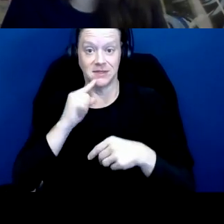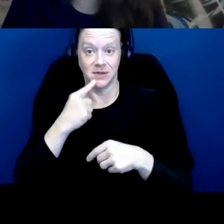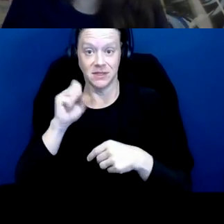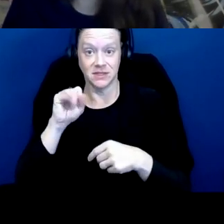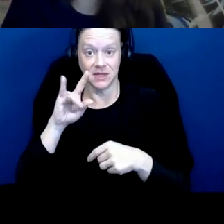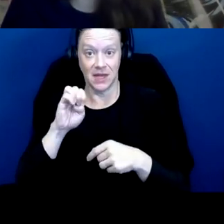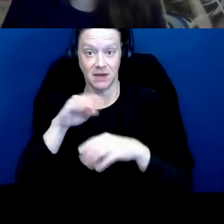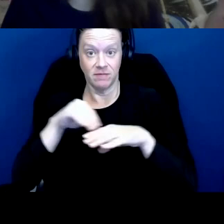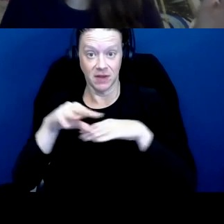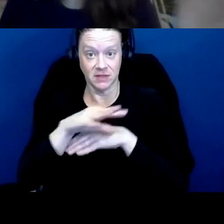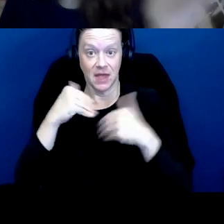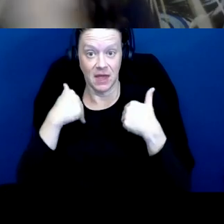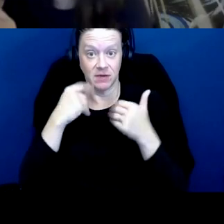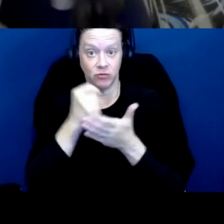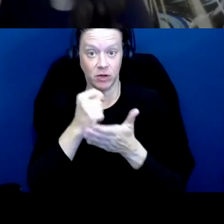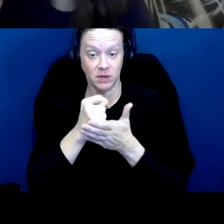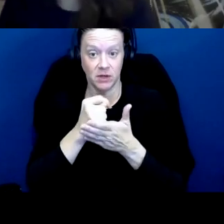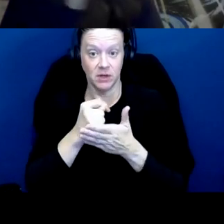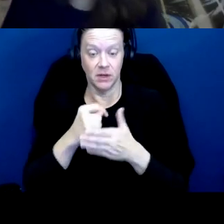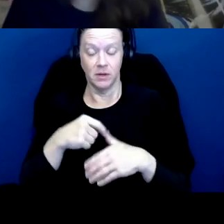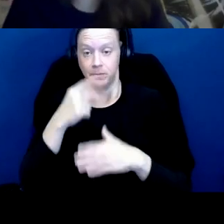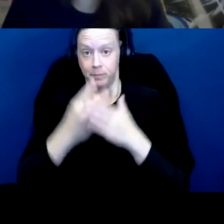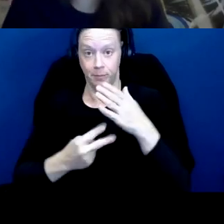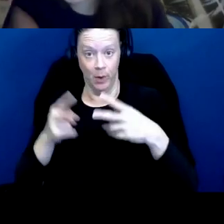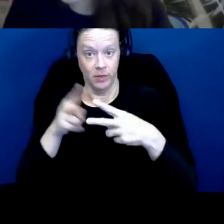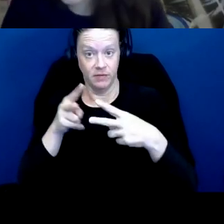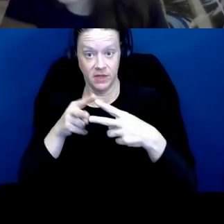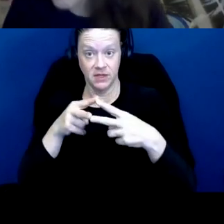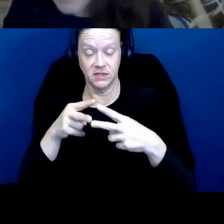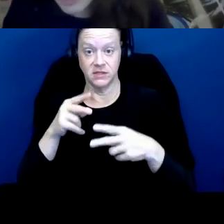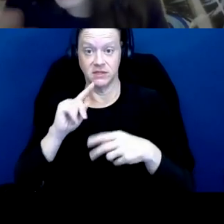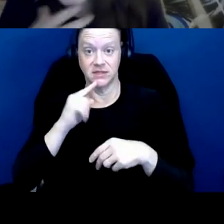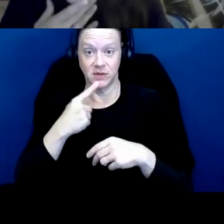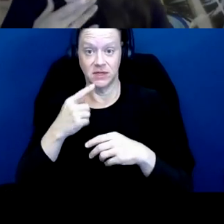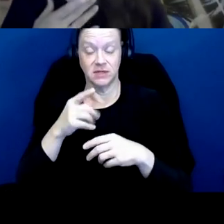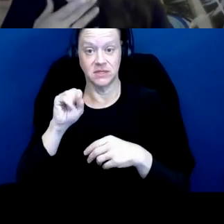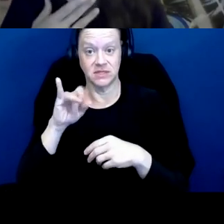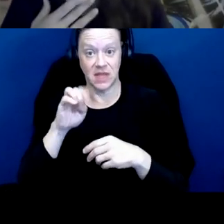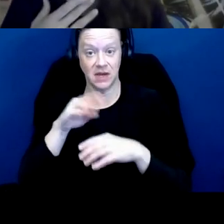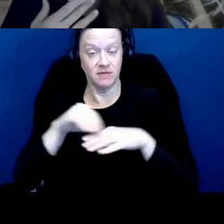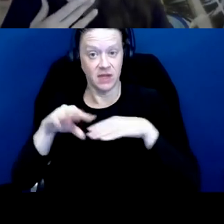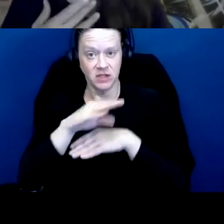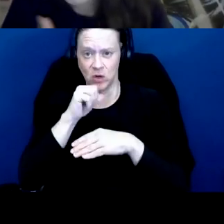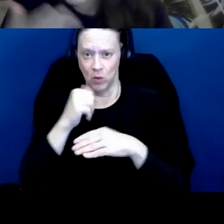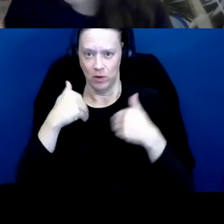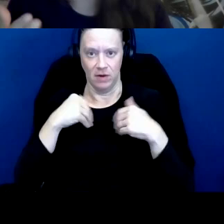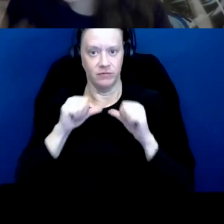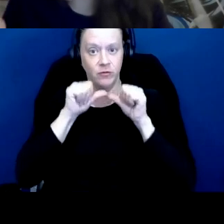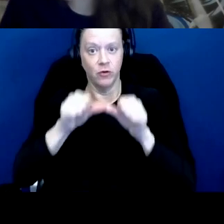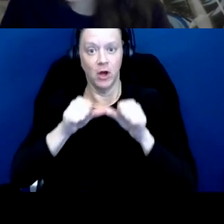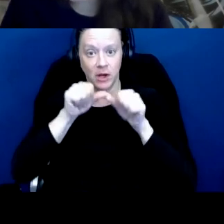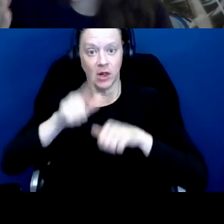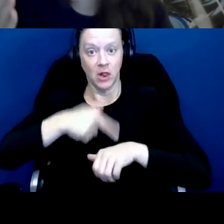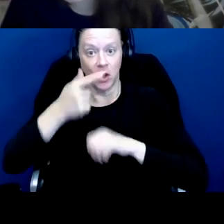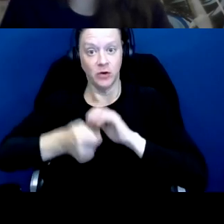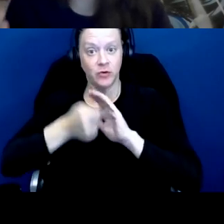serious side effects do not appear to have chronic long-term conditions associated with them. And both of